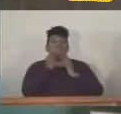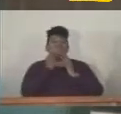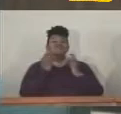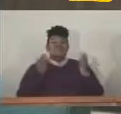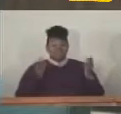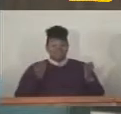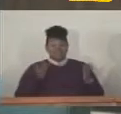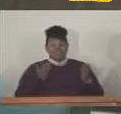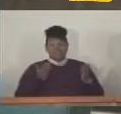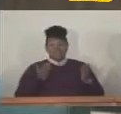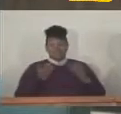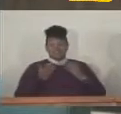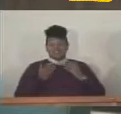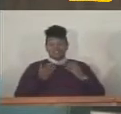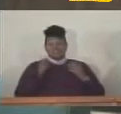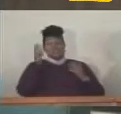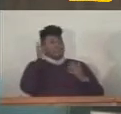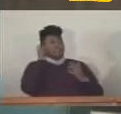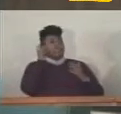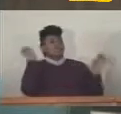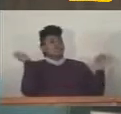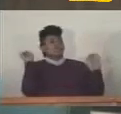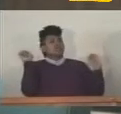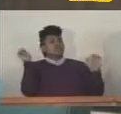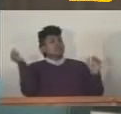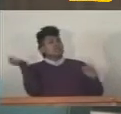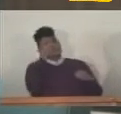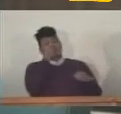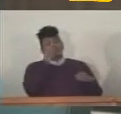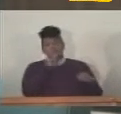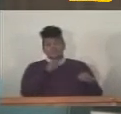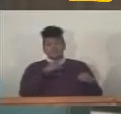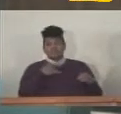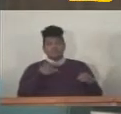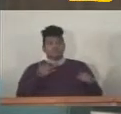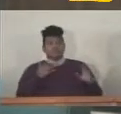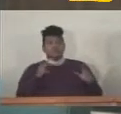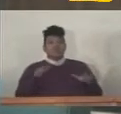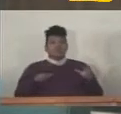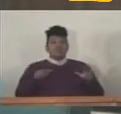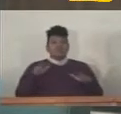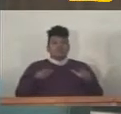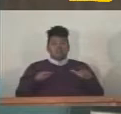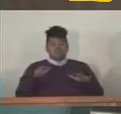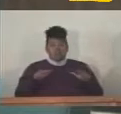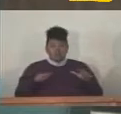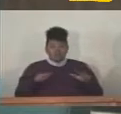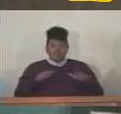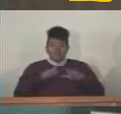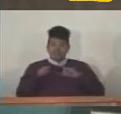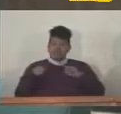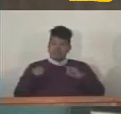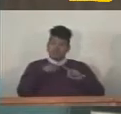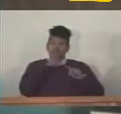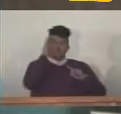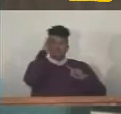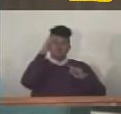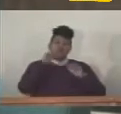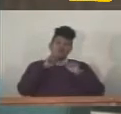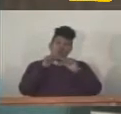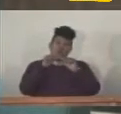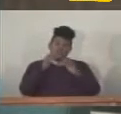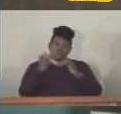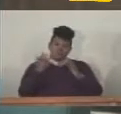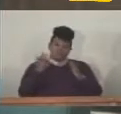hearing the phraseology state of emergency, are so apprehensive. But we will continue to